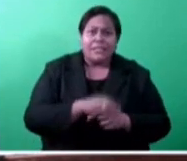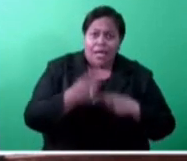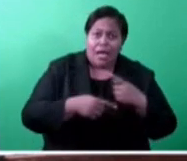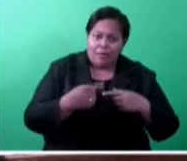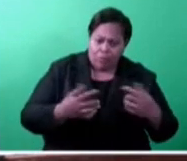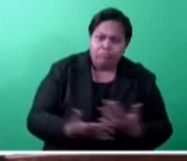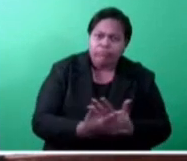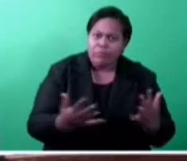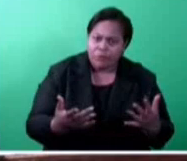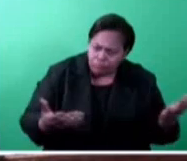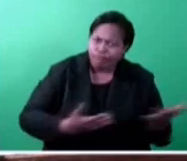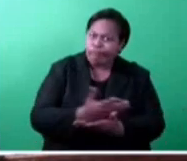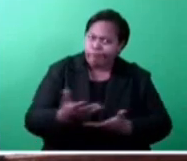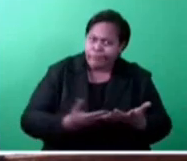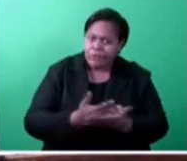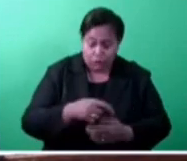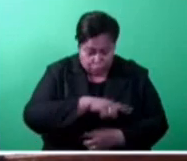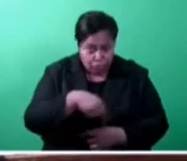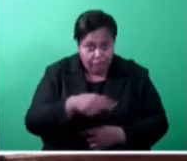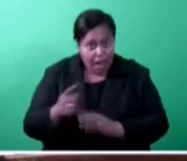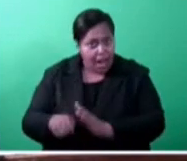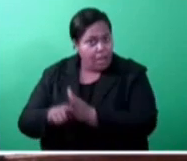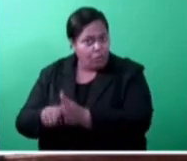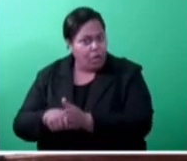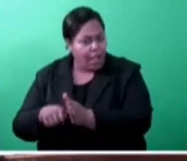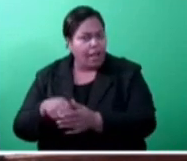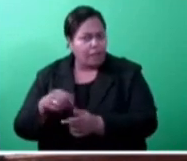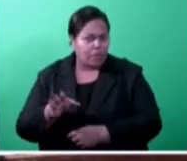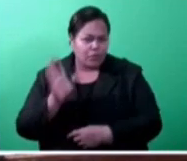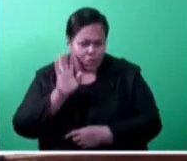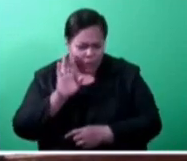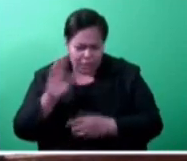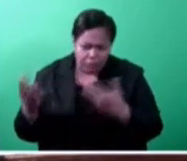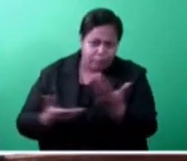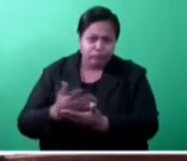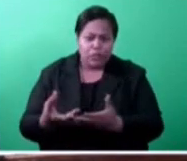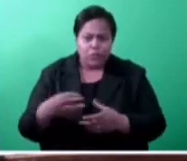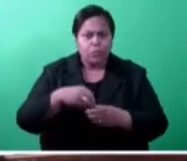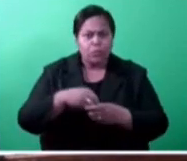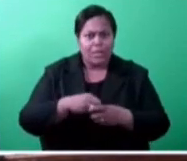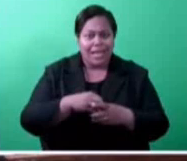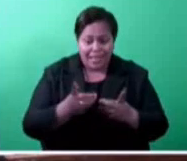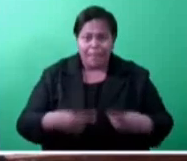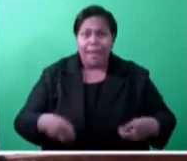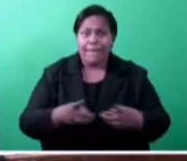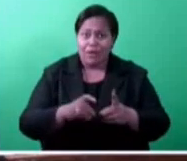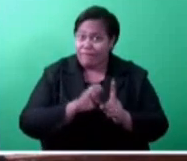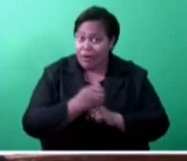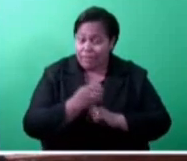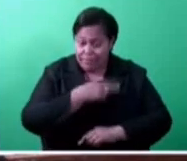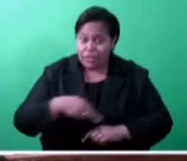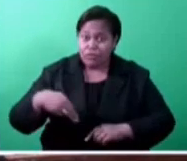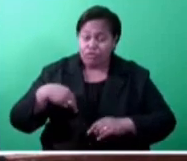consultations in Suva and Lautoka. Those heard and consulted included the Department of Environment, the Ministry of